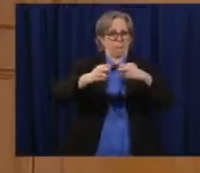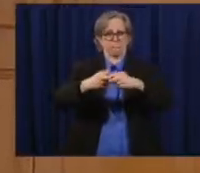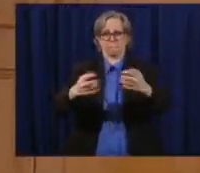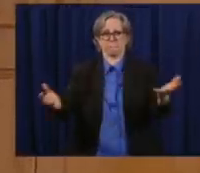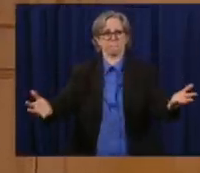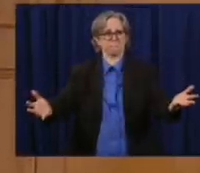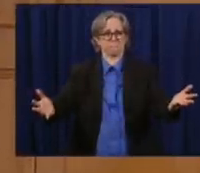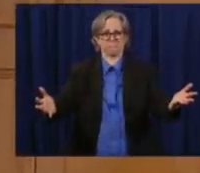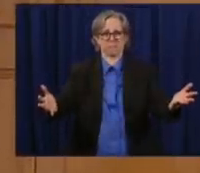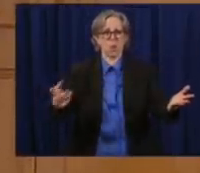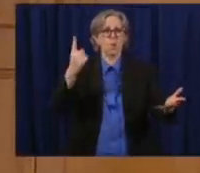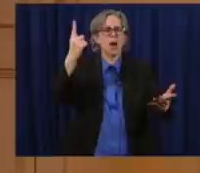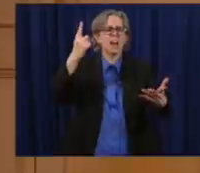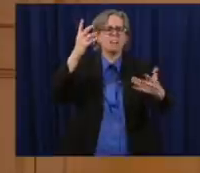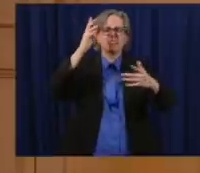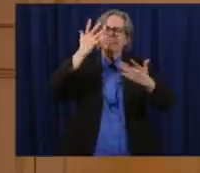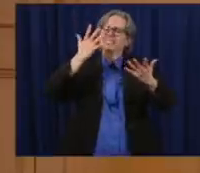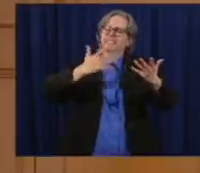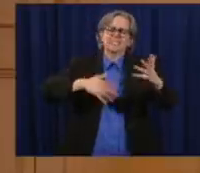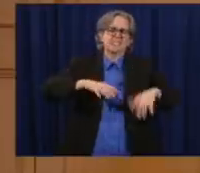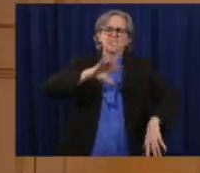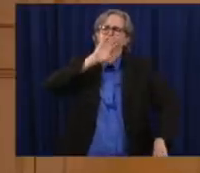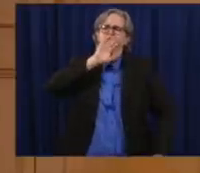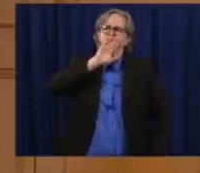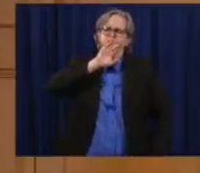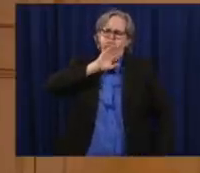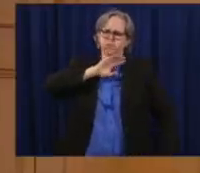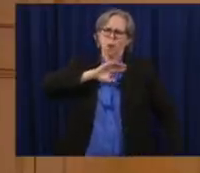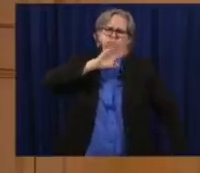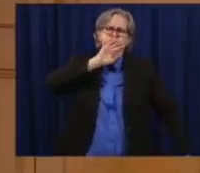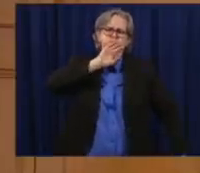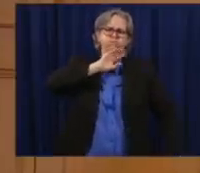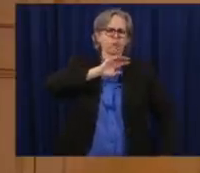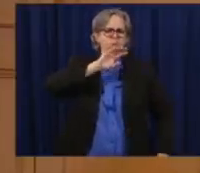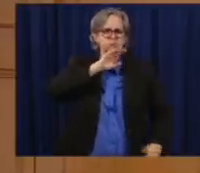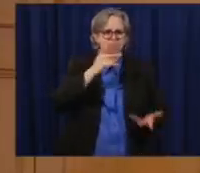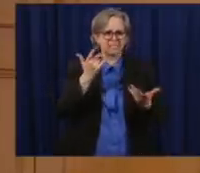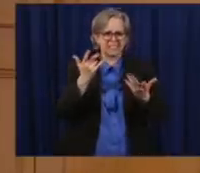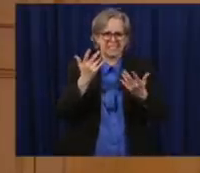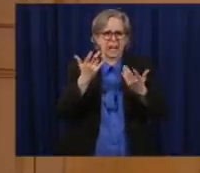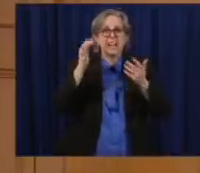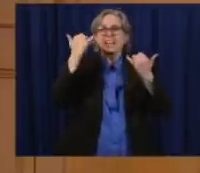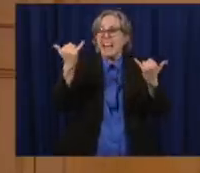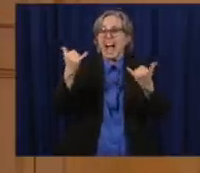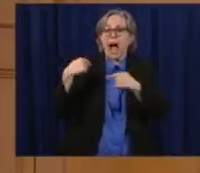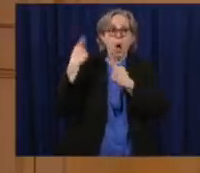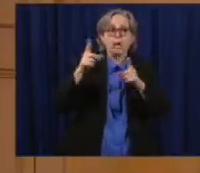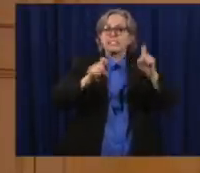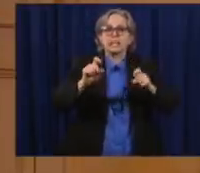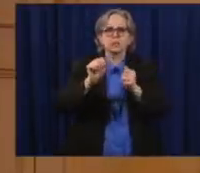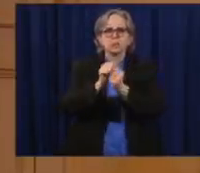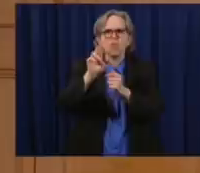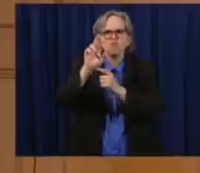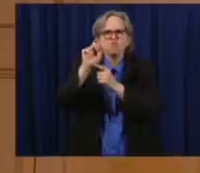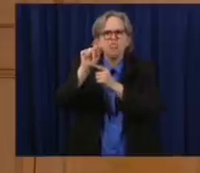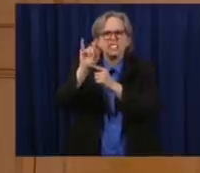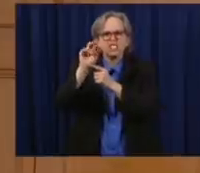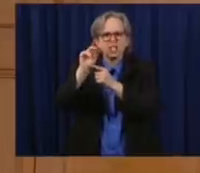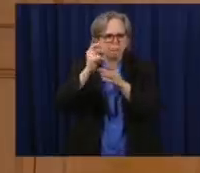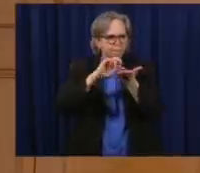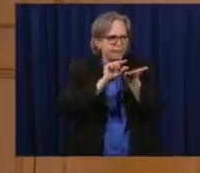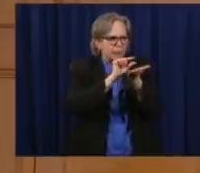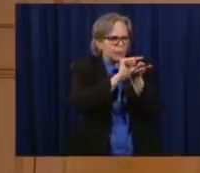with. It is being rationed. I just want to make sure everyone knows out there, it's not ODH rationing it. I just heard